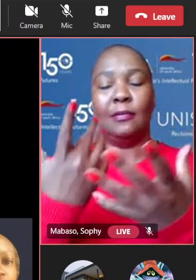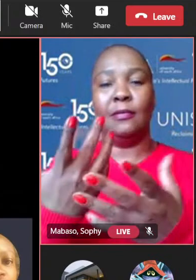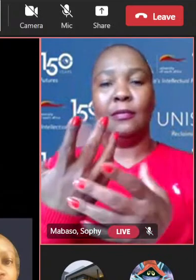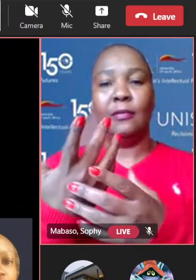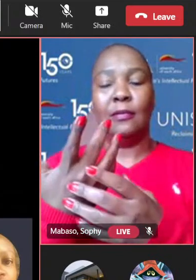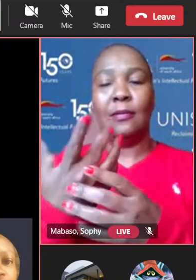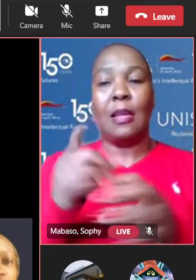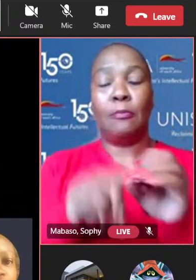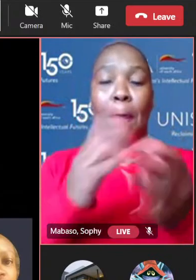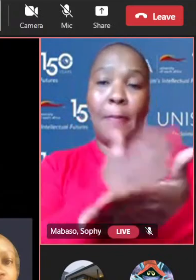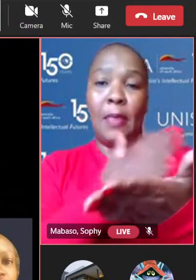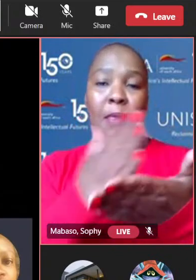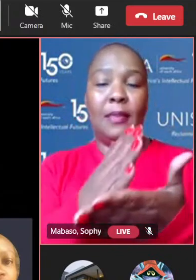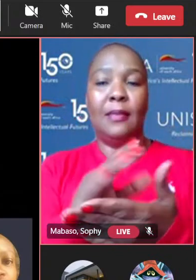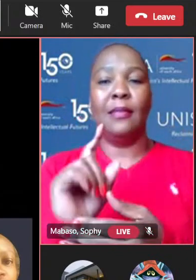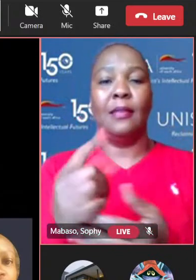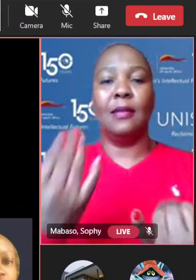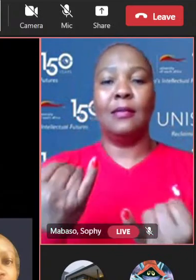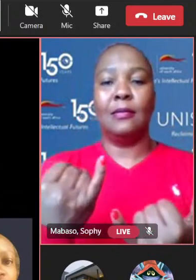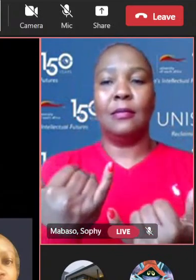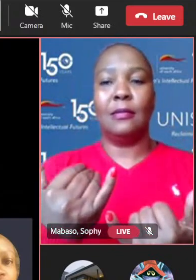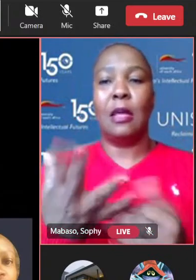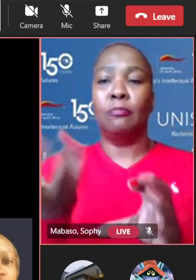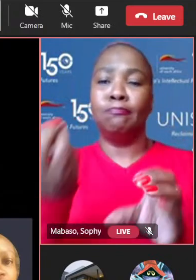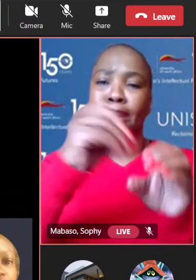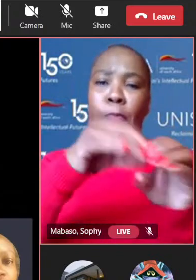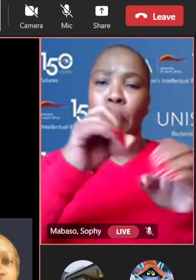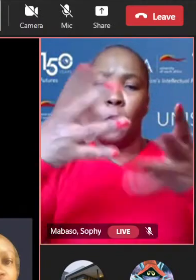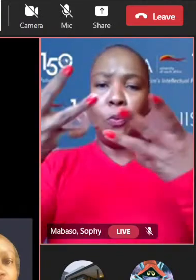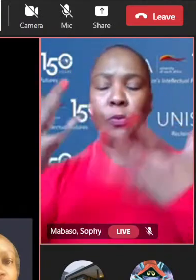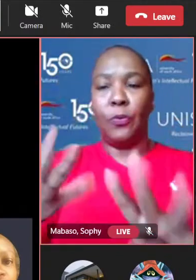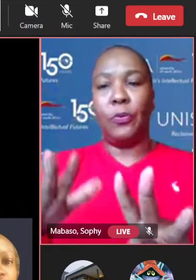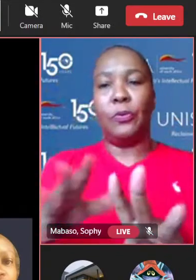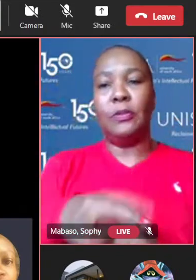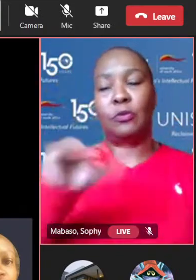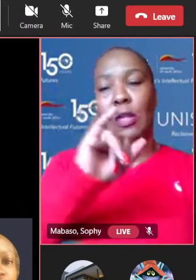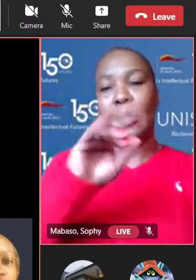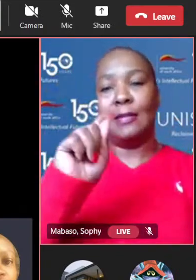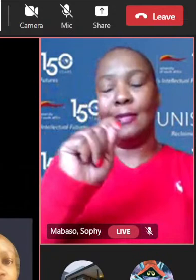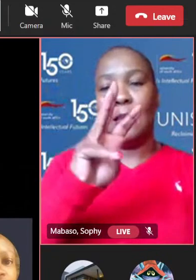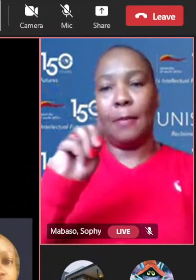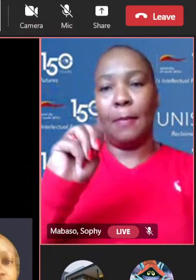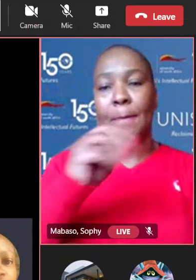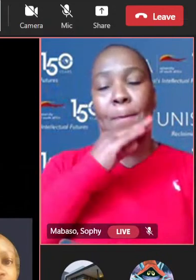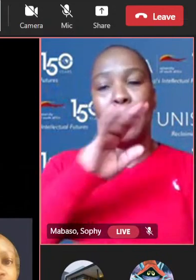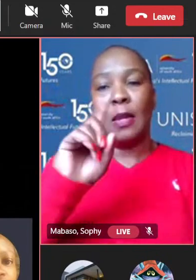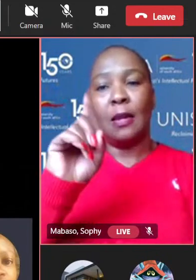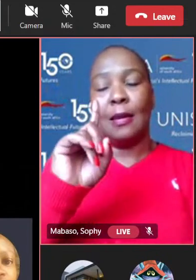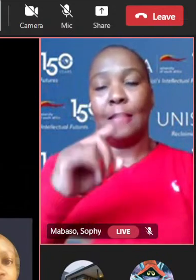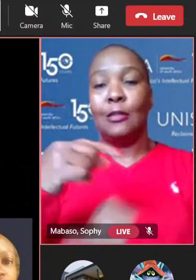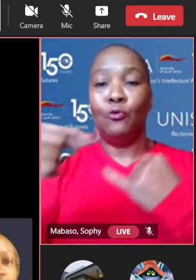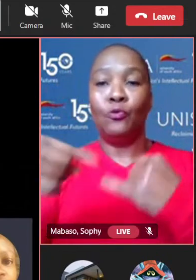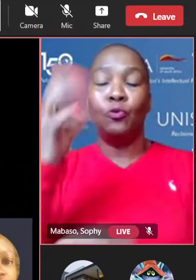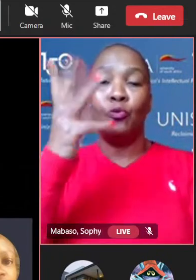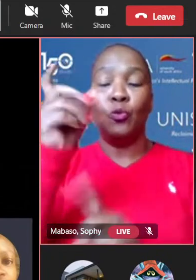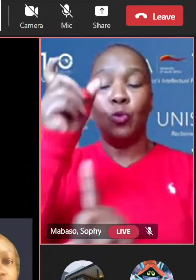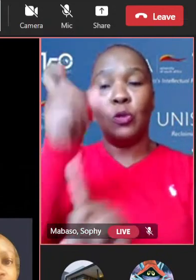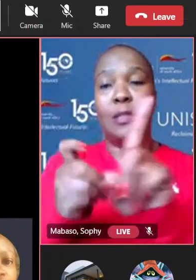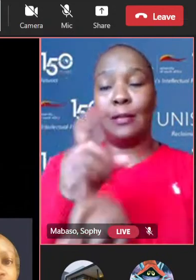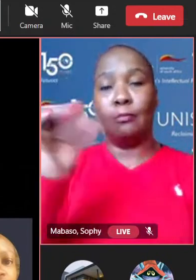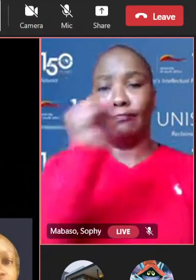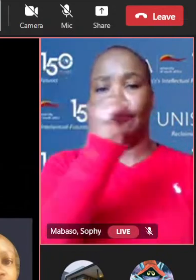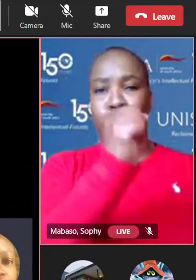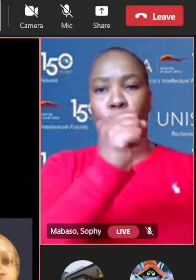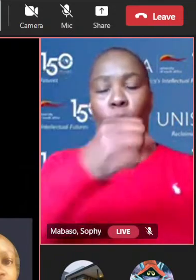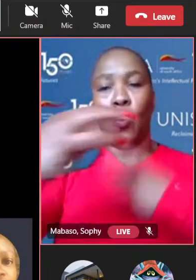aspects have been embedded into the ITM, meaning the tutors that we appoint to